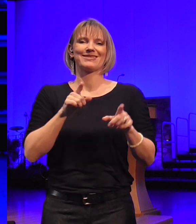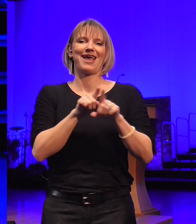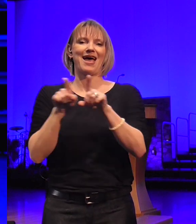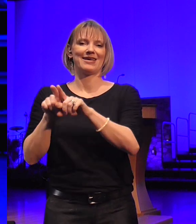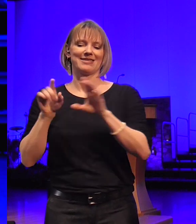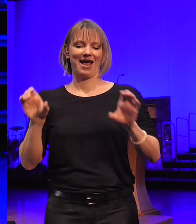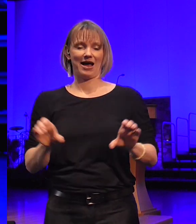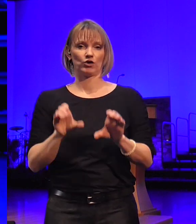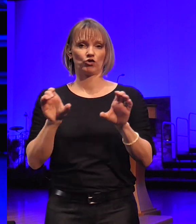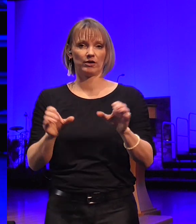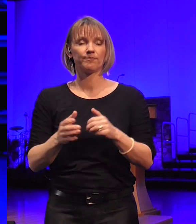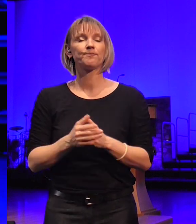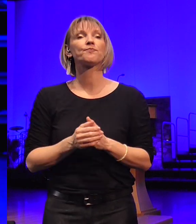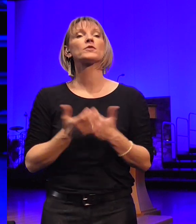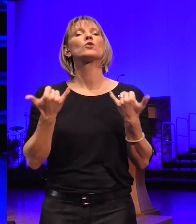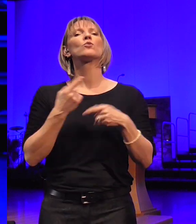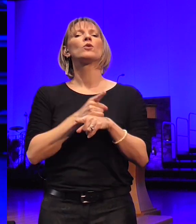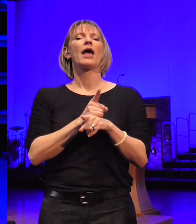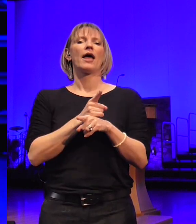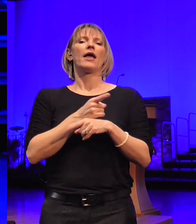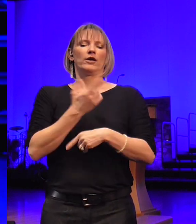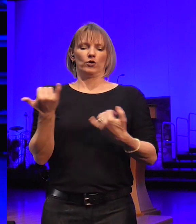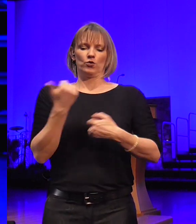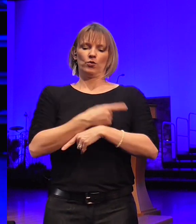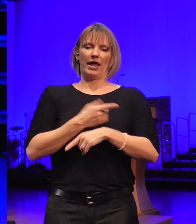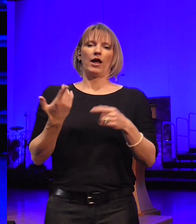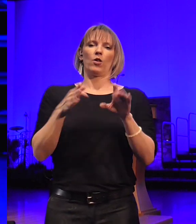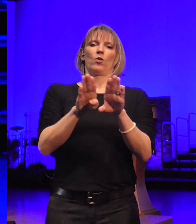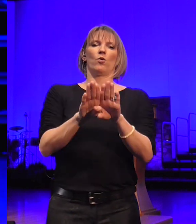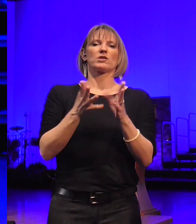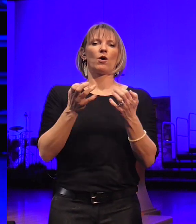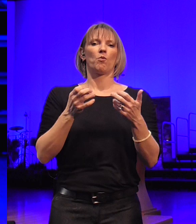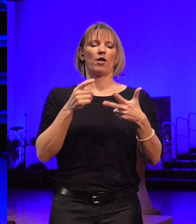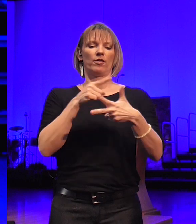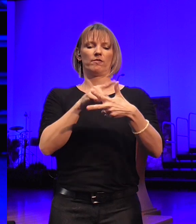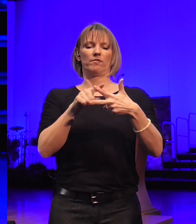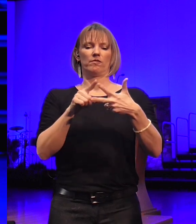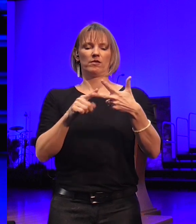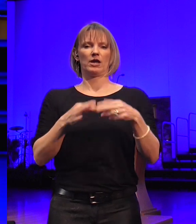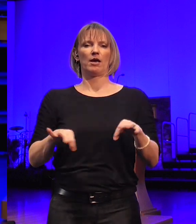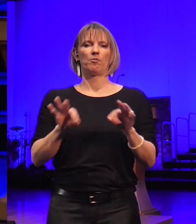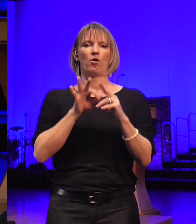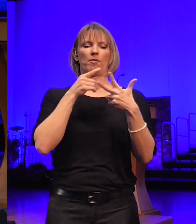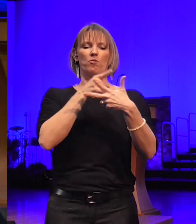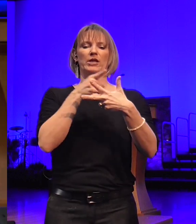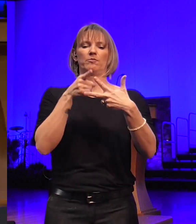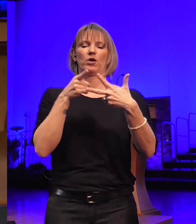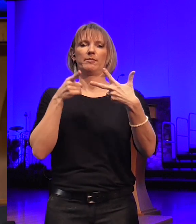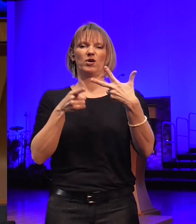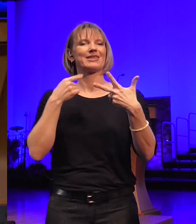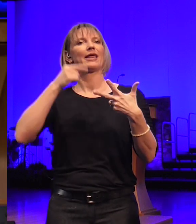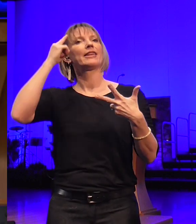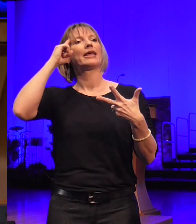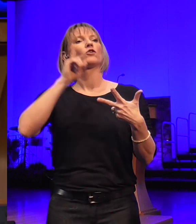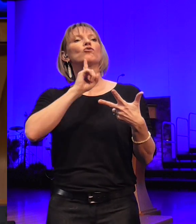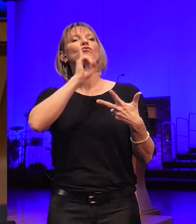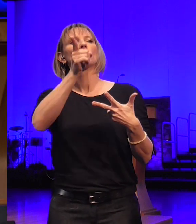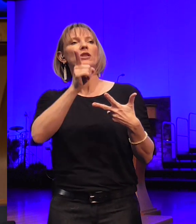close today, I just want to share with you 3 important points that I think are truly